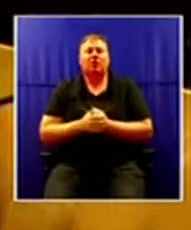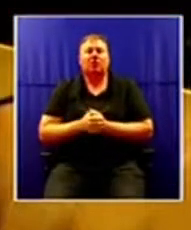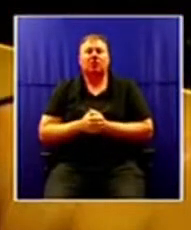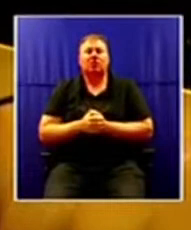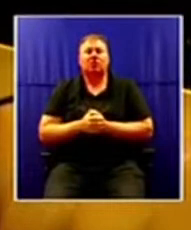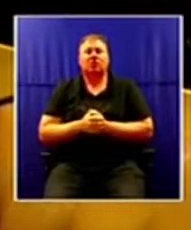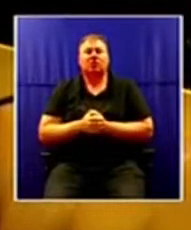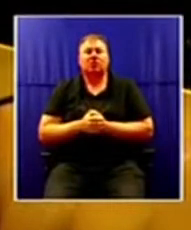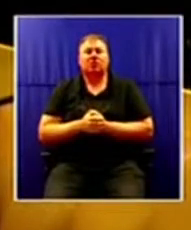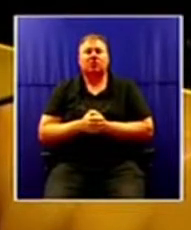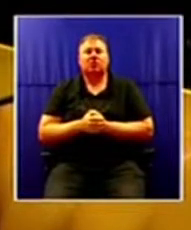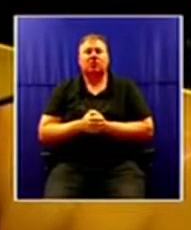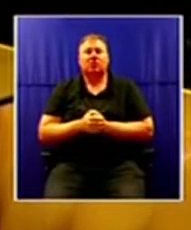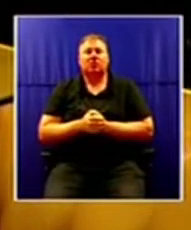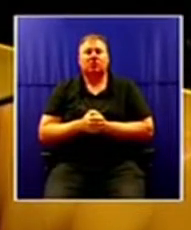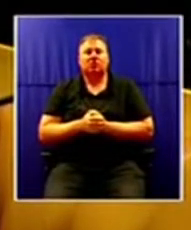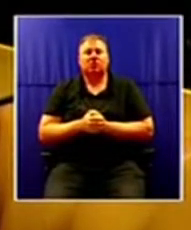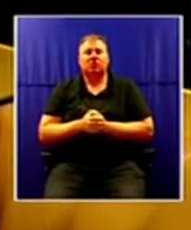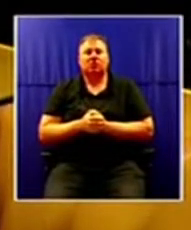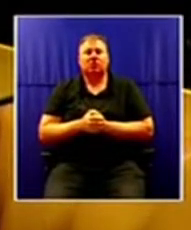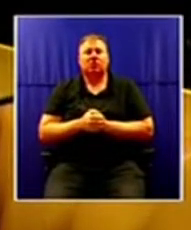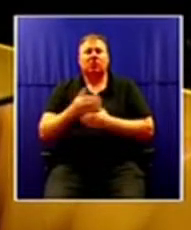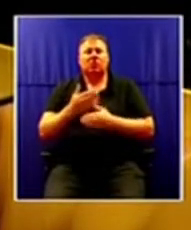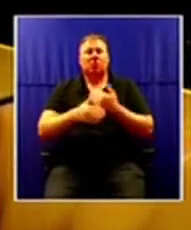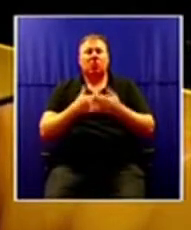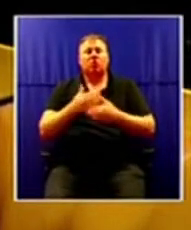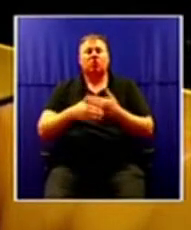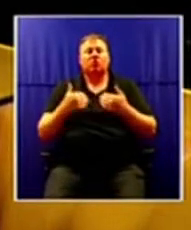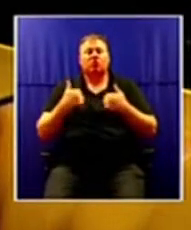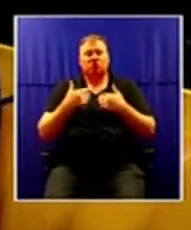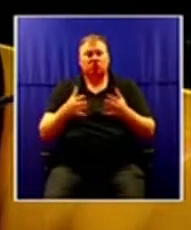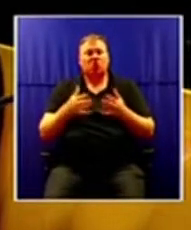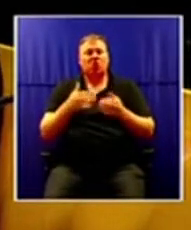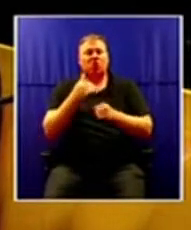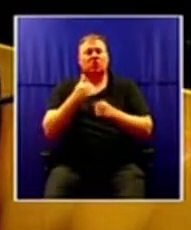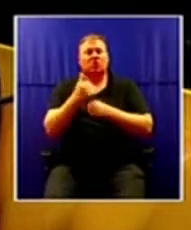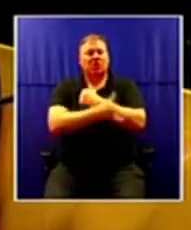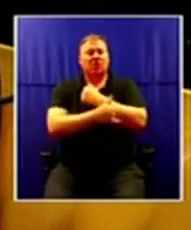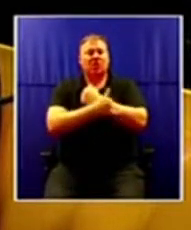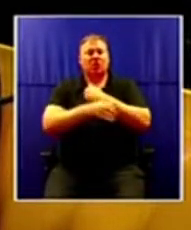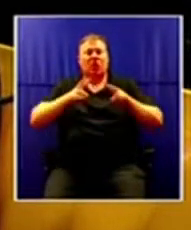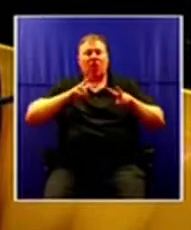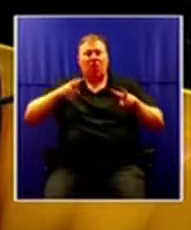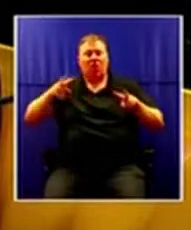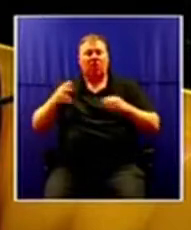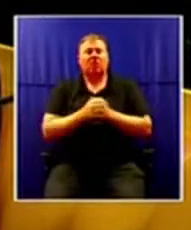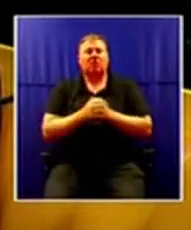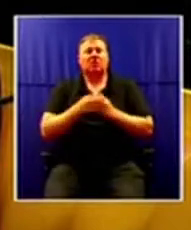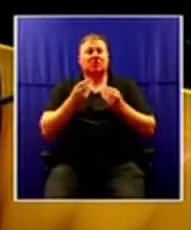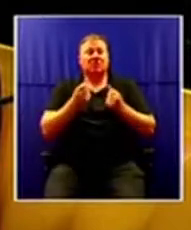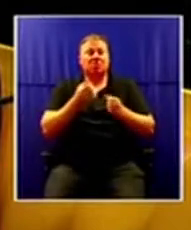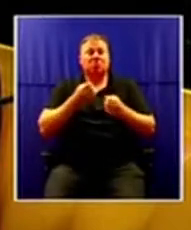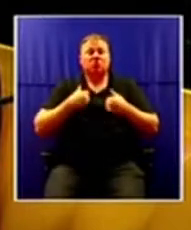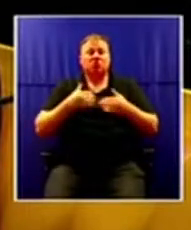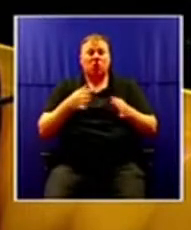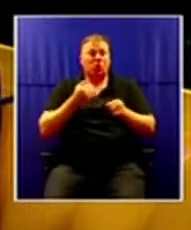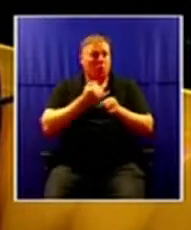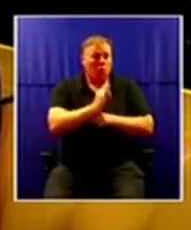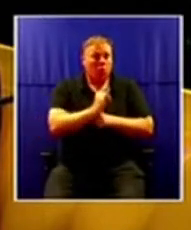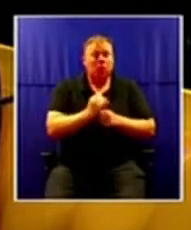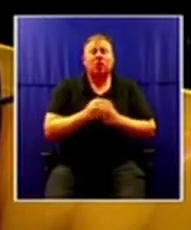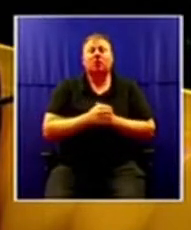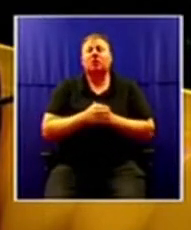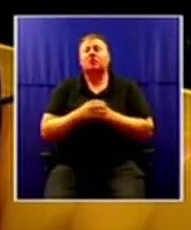is starting in a number of countries. Some started earlier than us, some are starting at the same time as